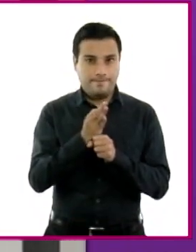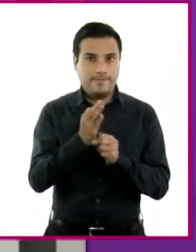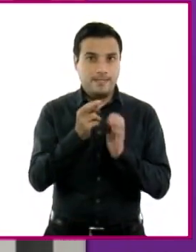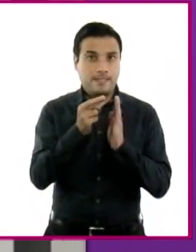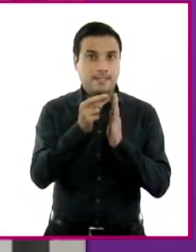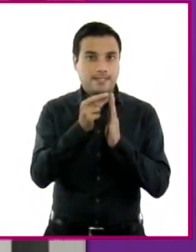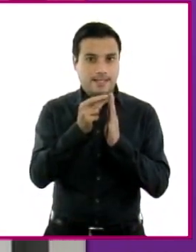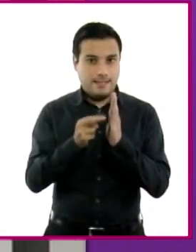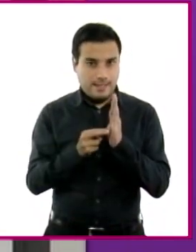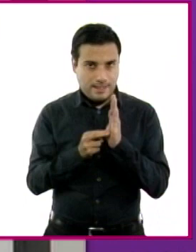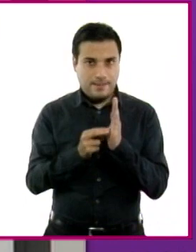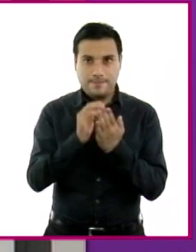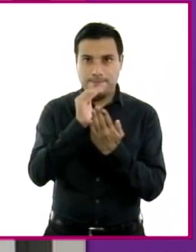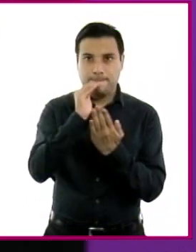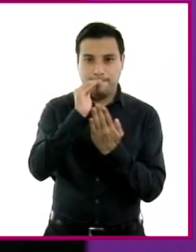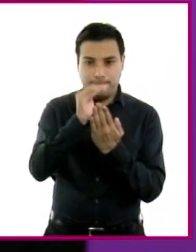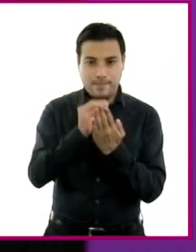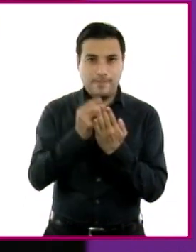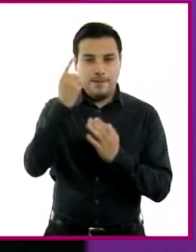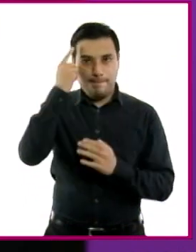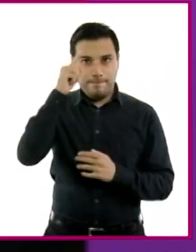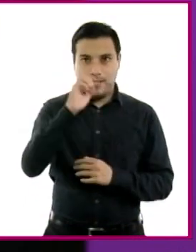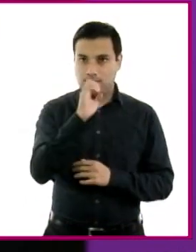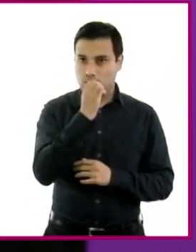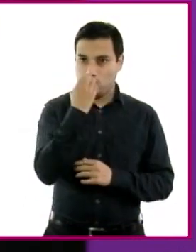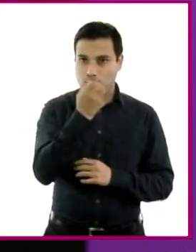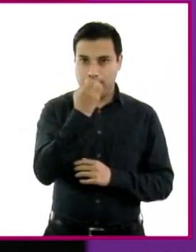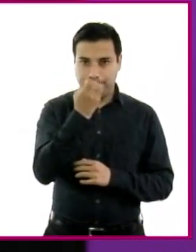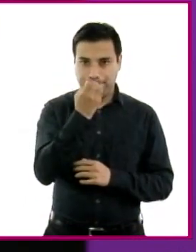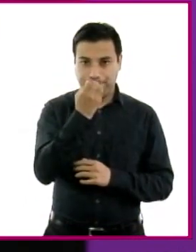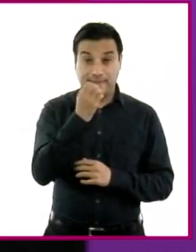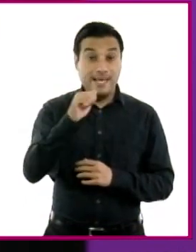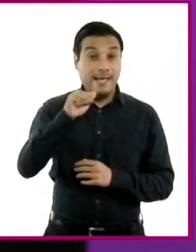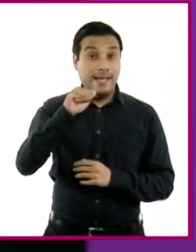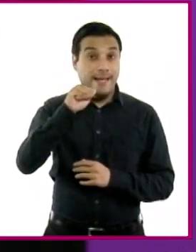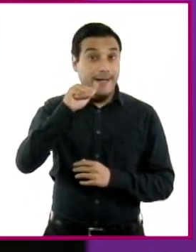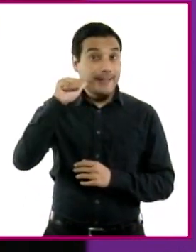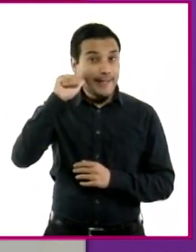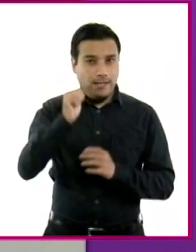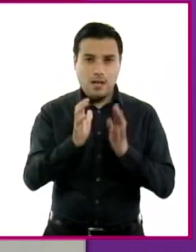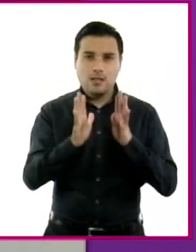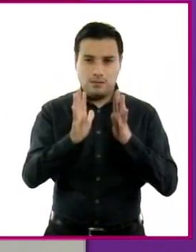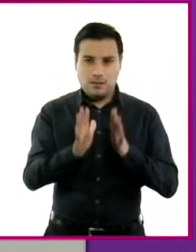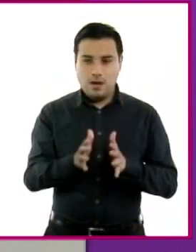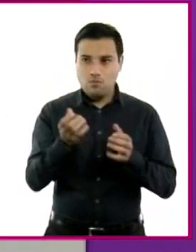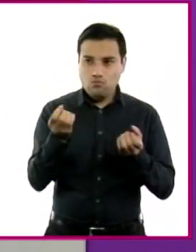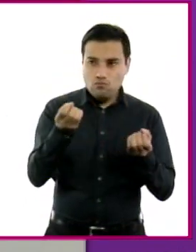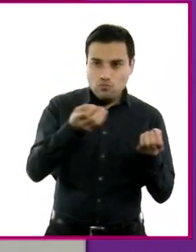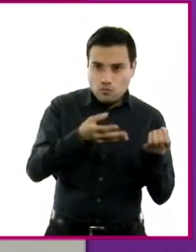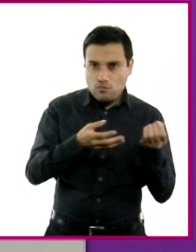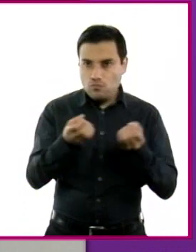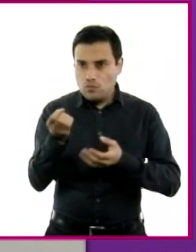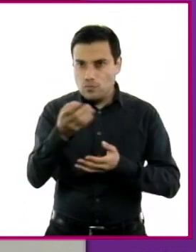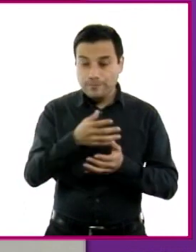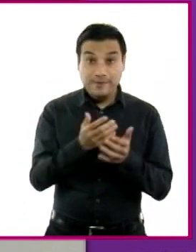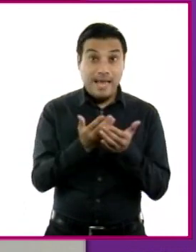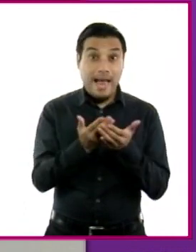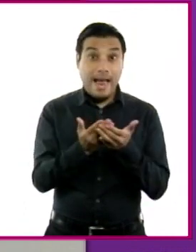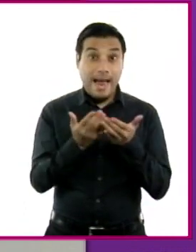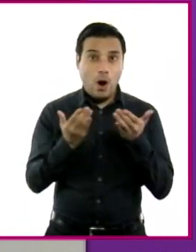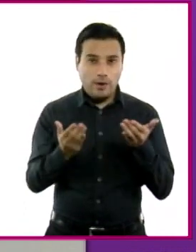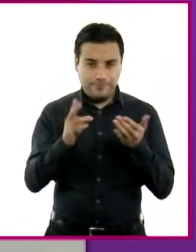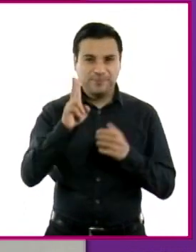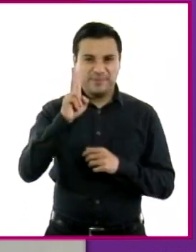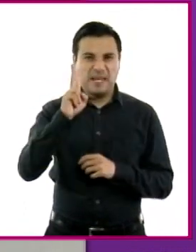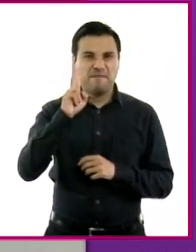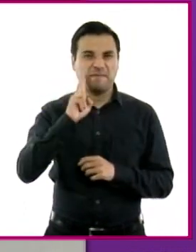rules for school. Yesterday, we proposed some. Now, we are going to select the